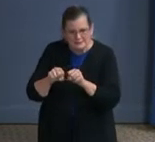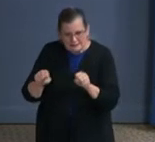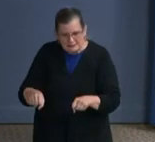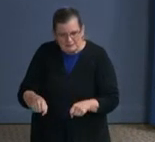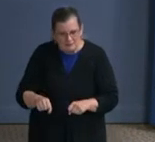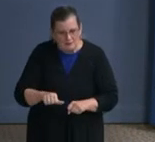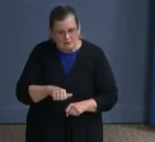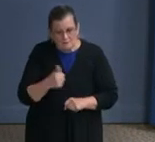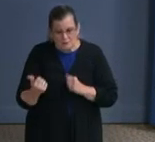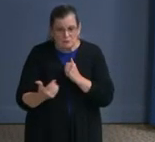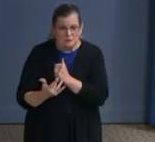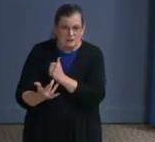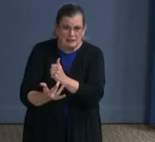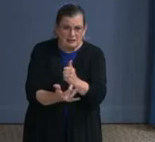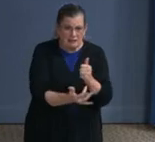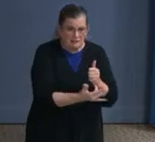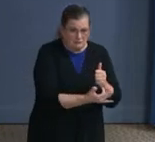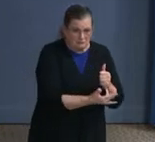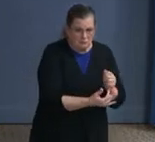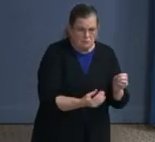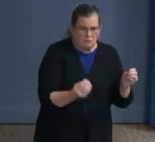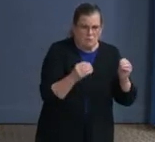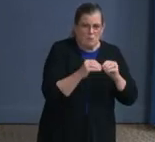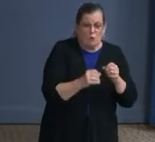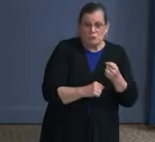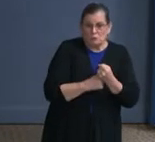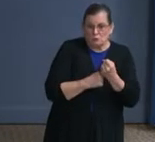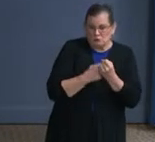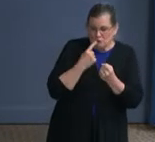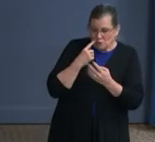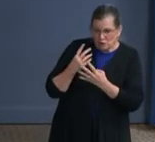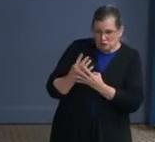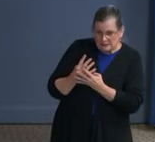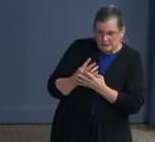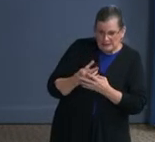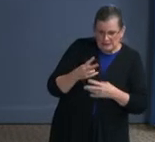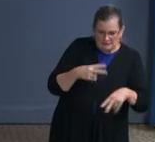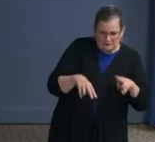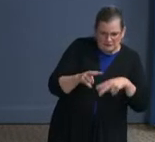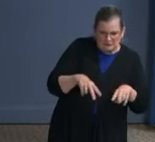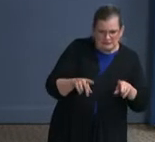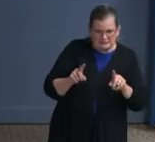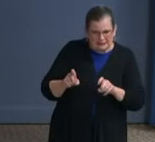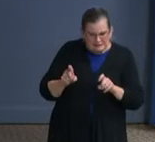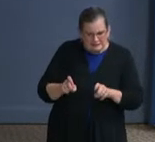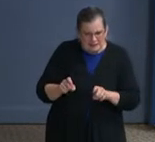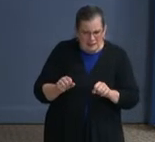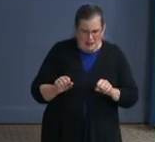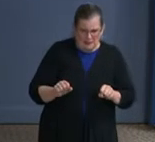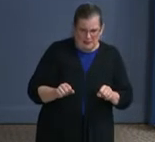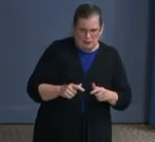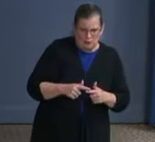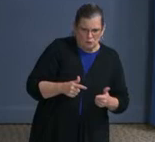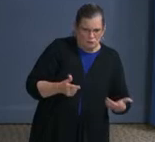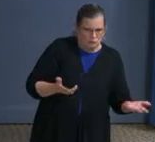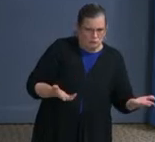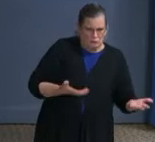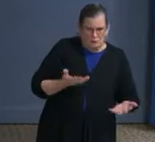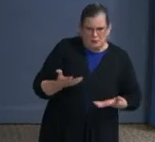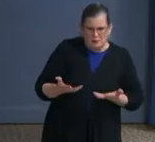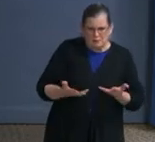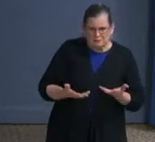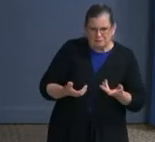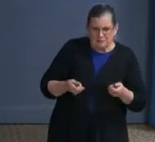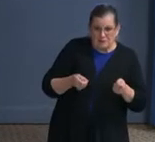provide additional support for screening, health checks, and the ability to man and manage